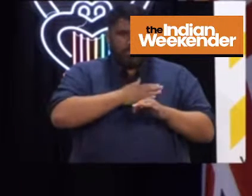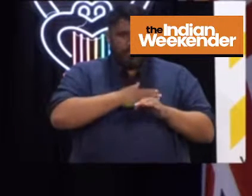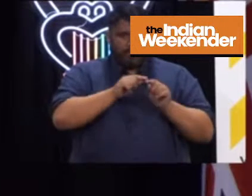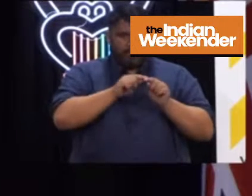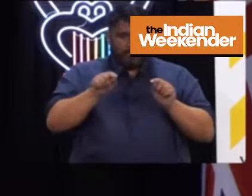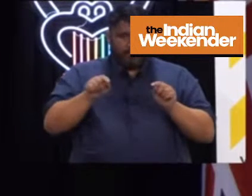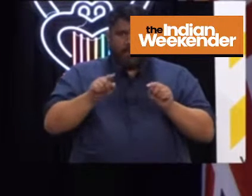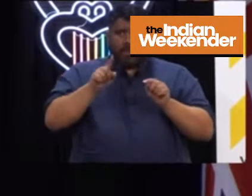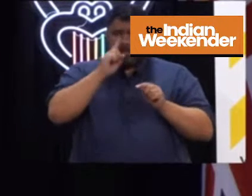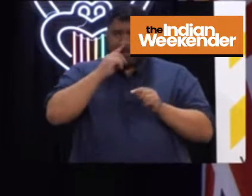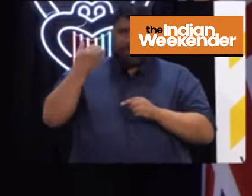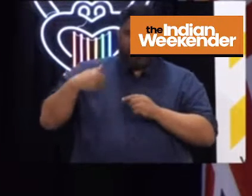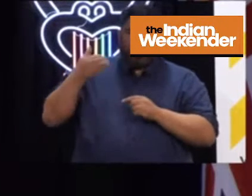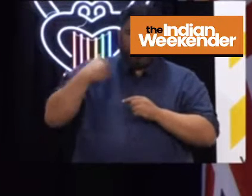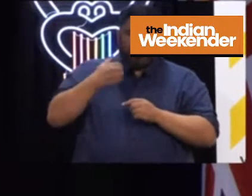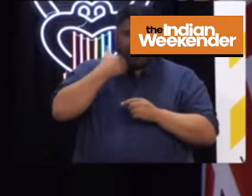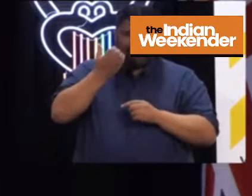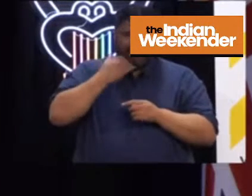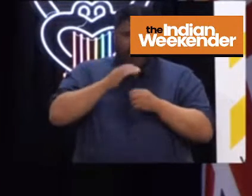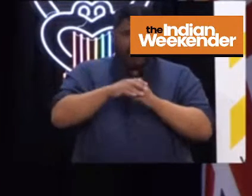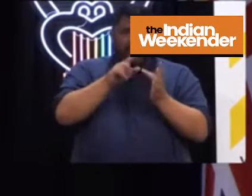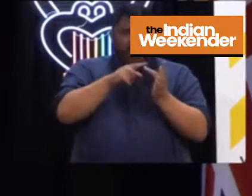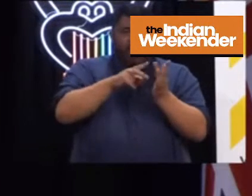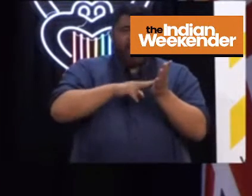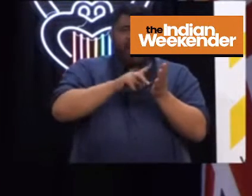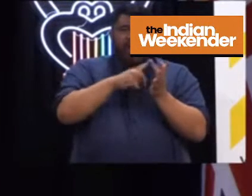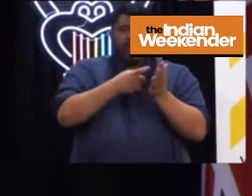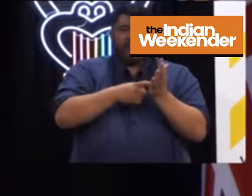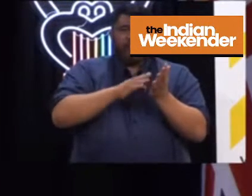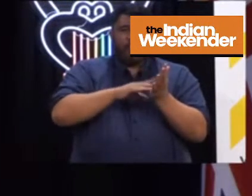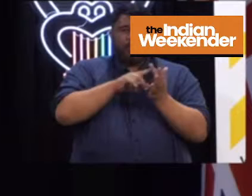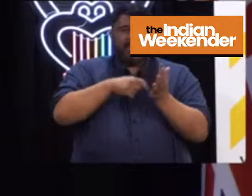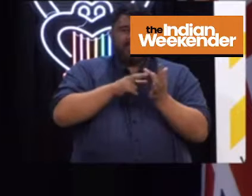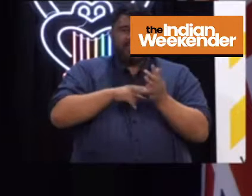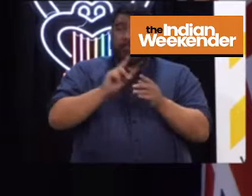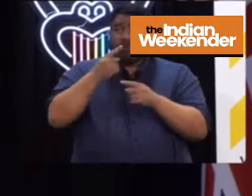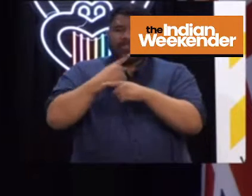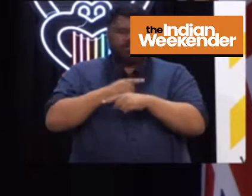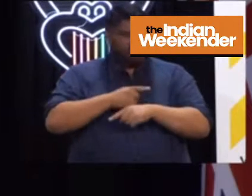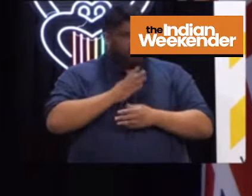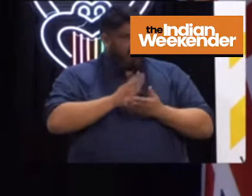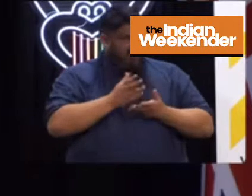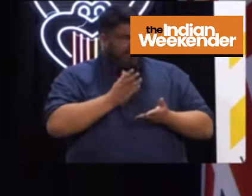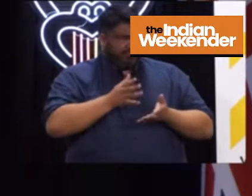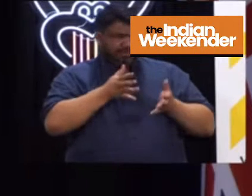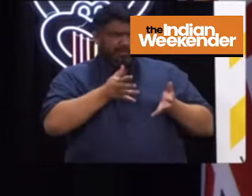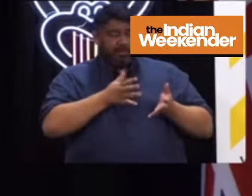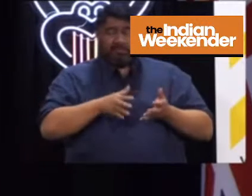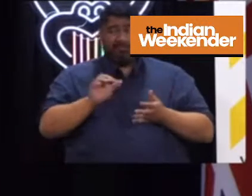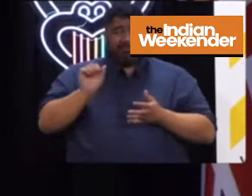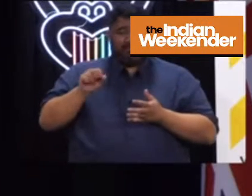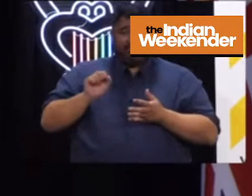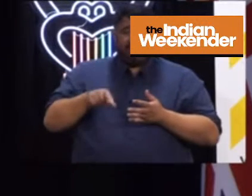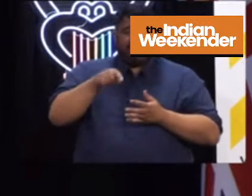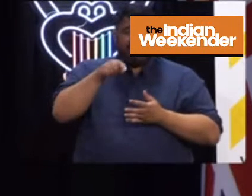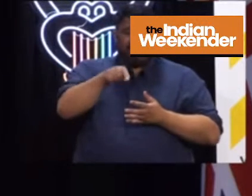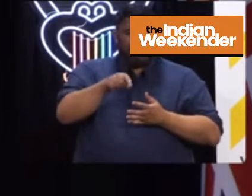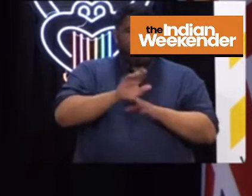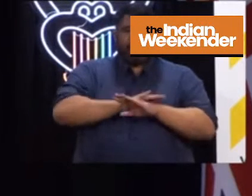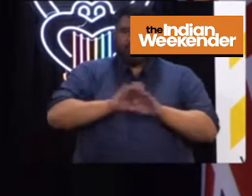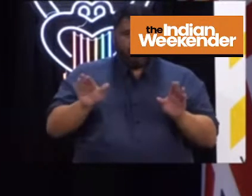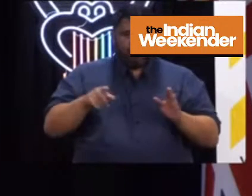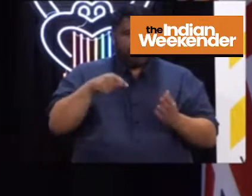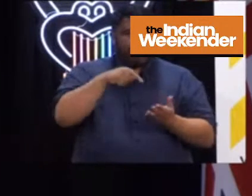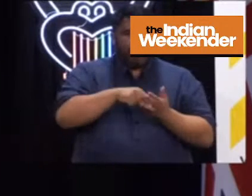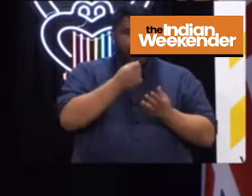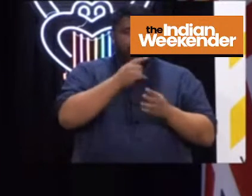receive dozens of emails a day promoting it, but I can say that there are existing medications that have been shown